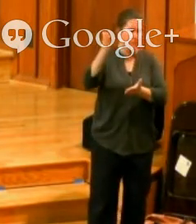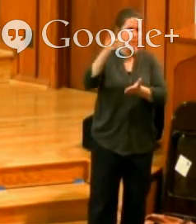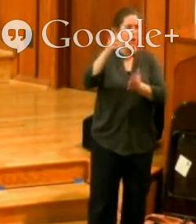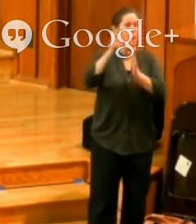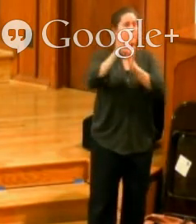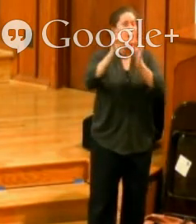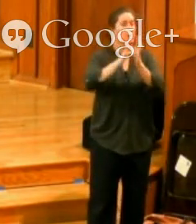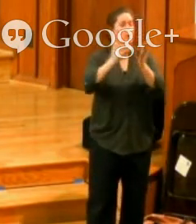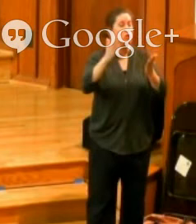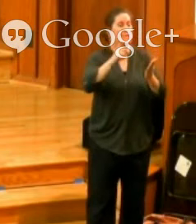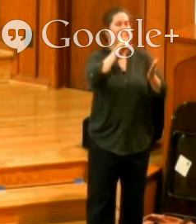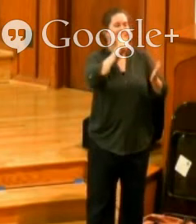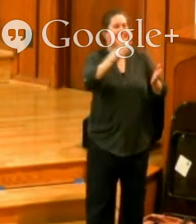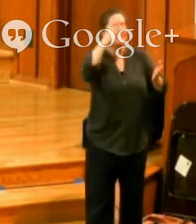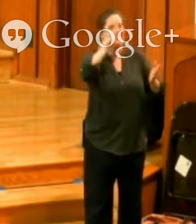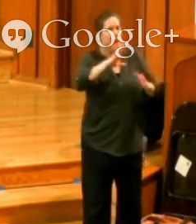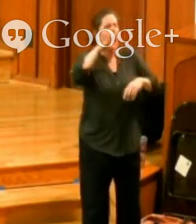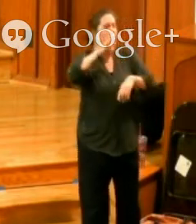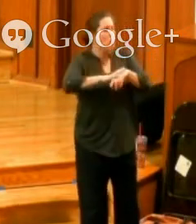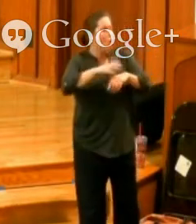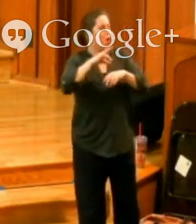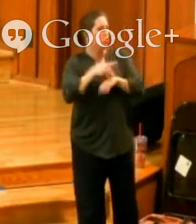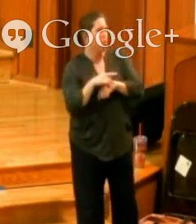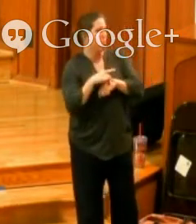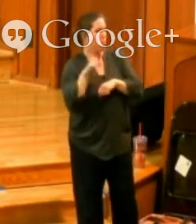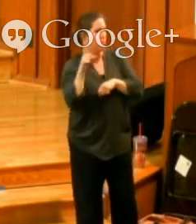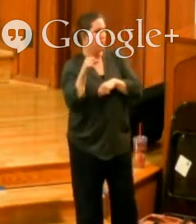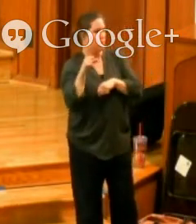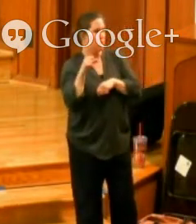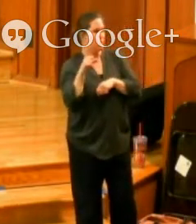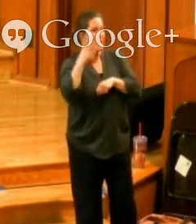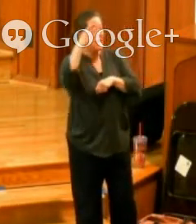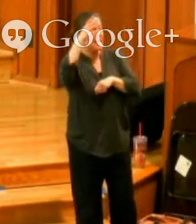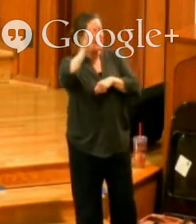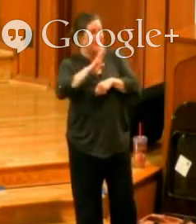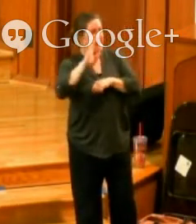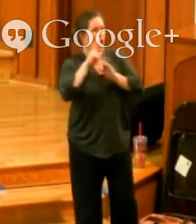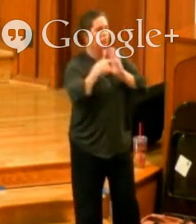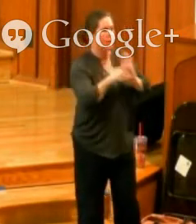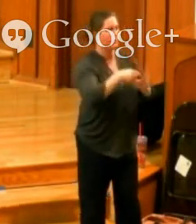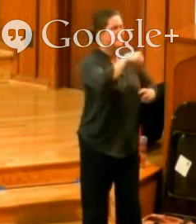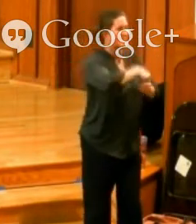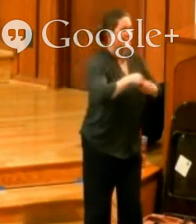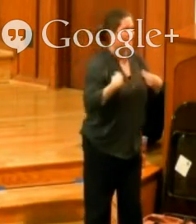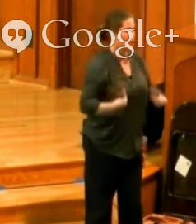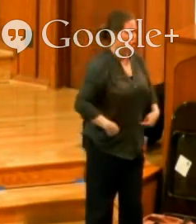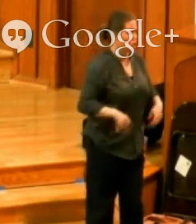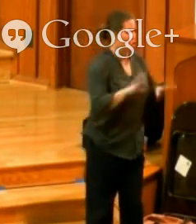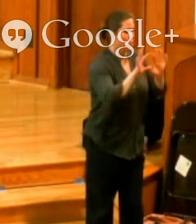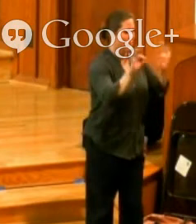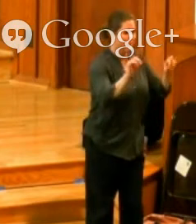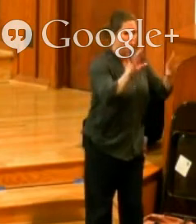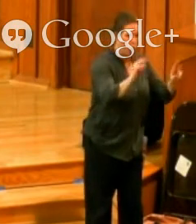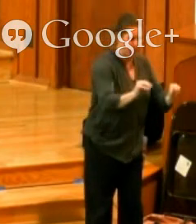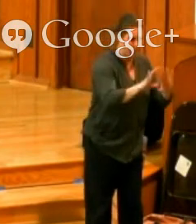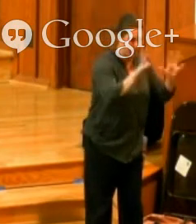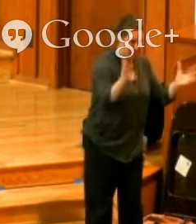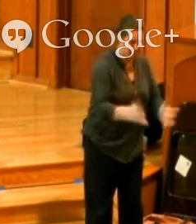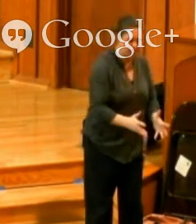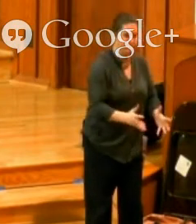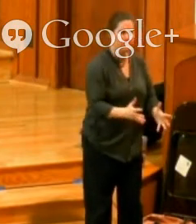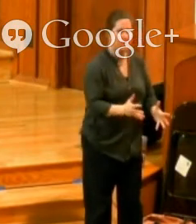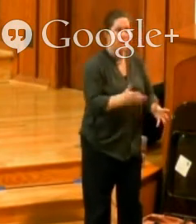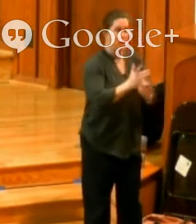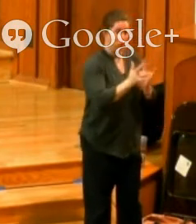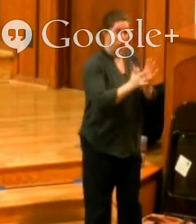on earth, isn't he? Jesus is God represented in human form, is he not? Jesus is here to show us who